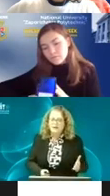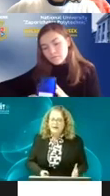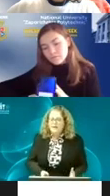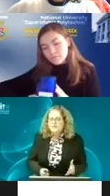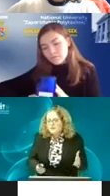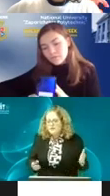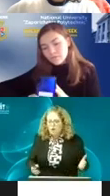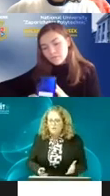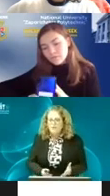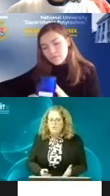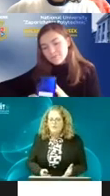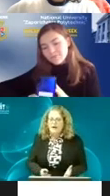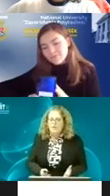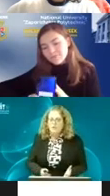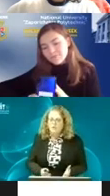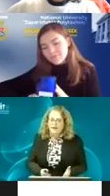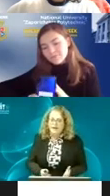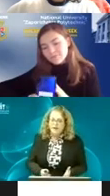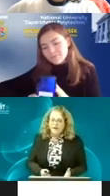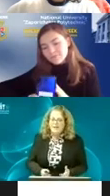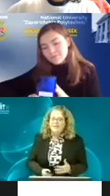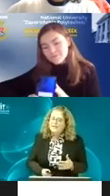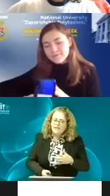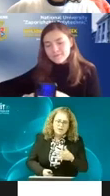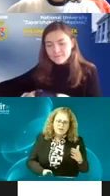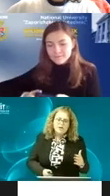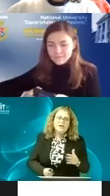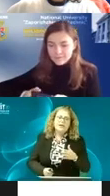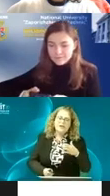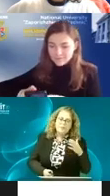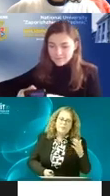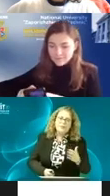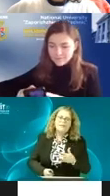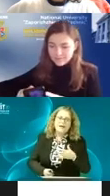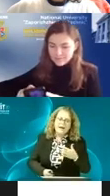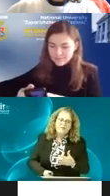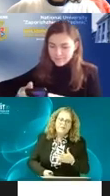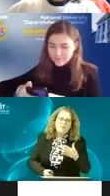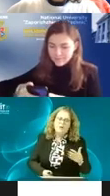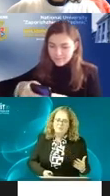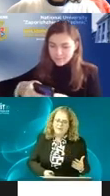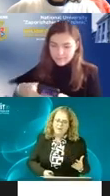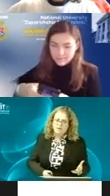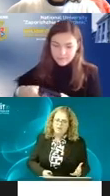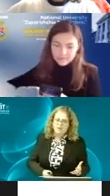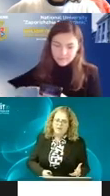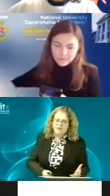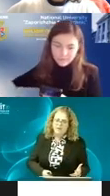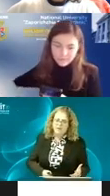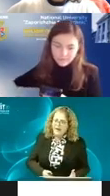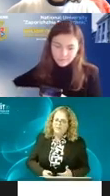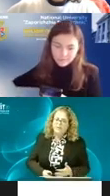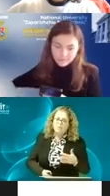that. It's almost the new touch today. It's integrally embedded in every mobile application that we